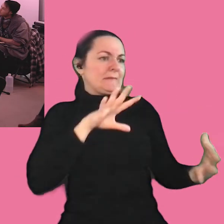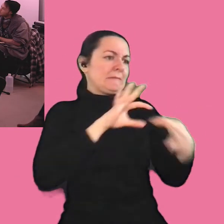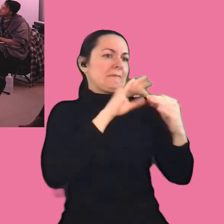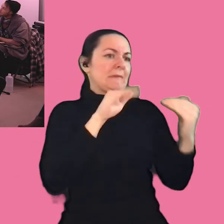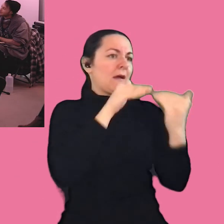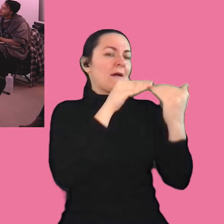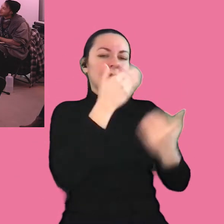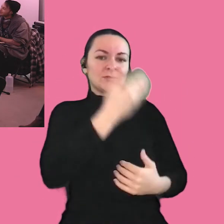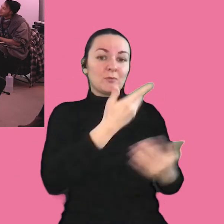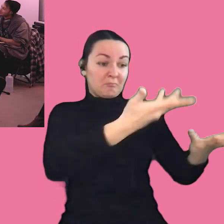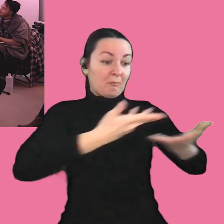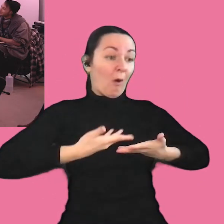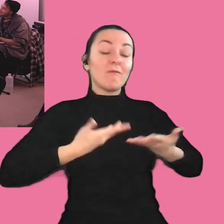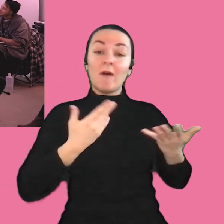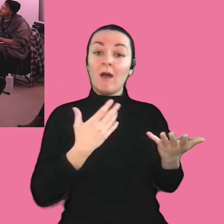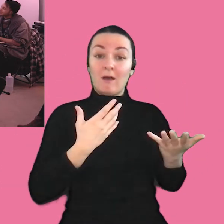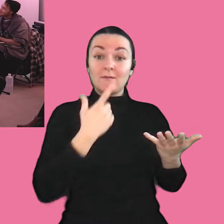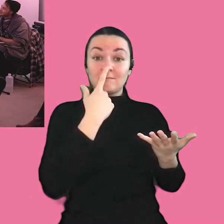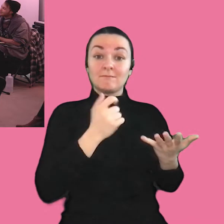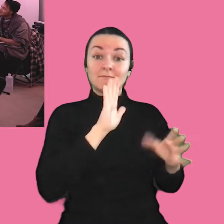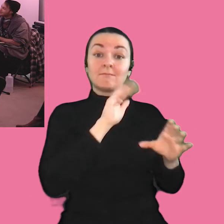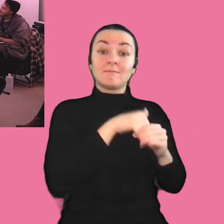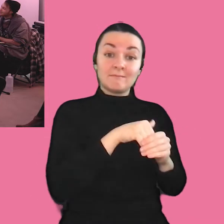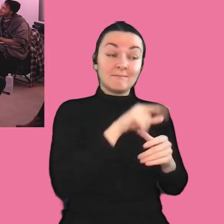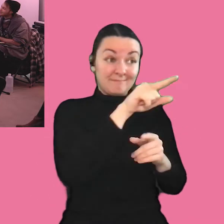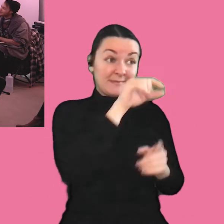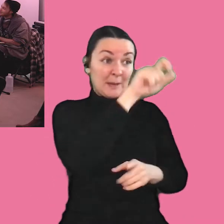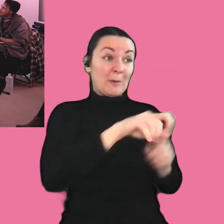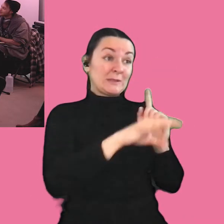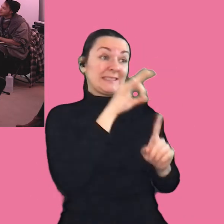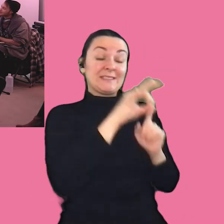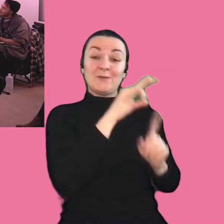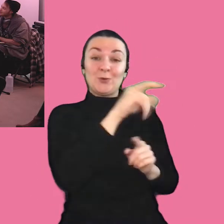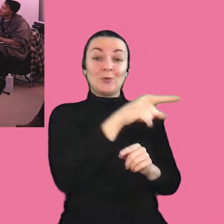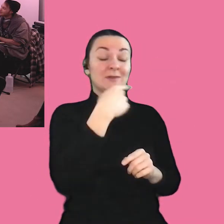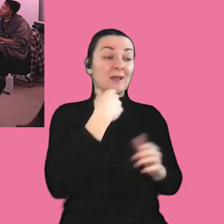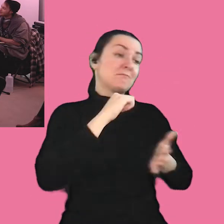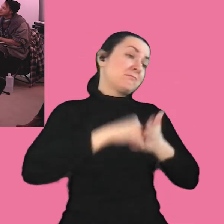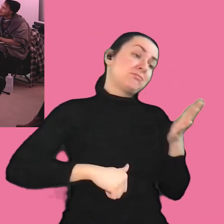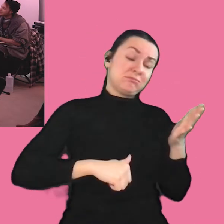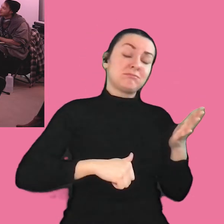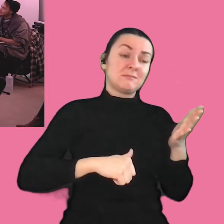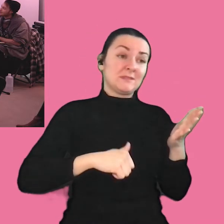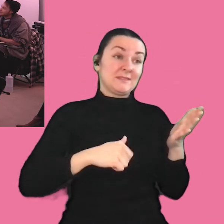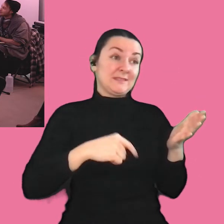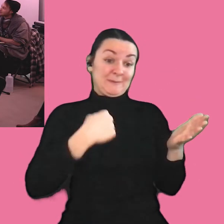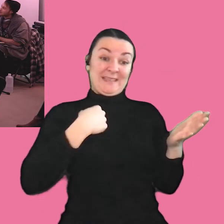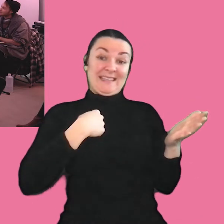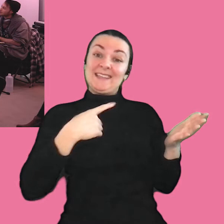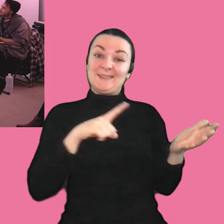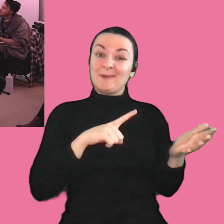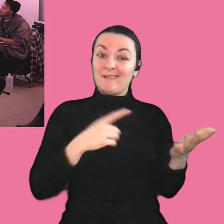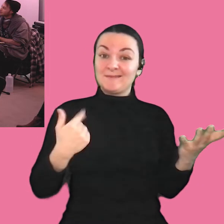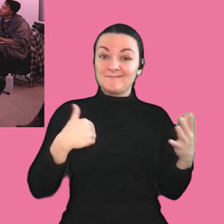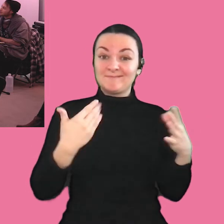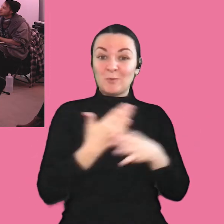study here, please. Got told to leave by security, then stayed there until someone came down, and I essentially talked to them about where I was from, what my